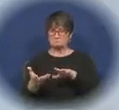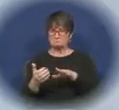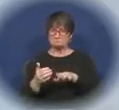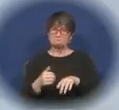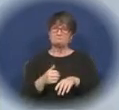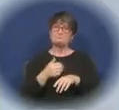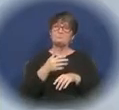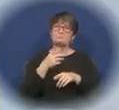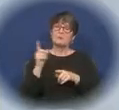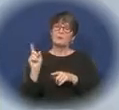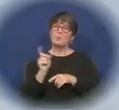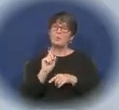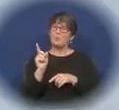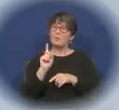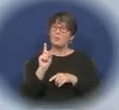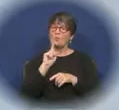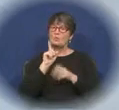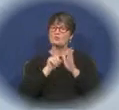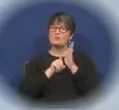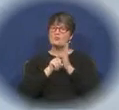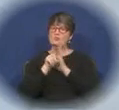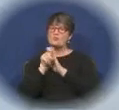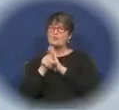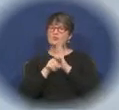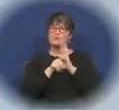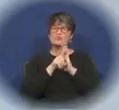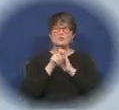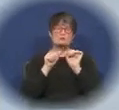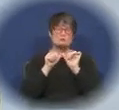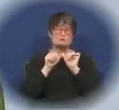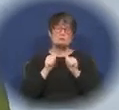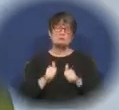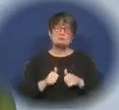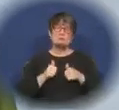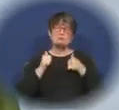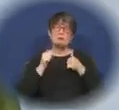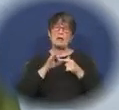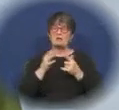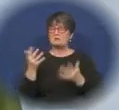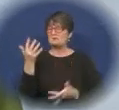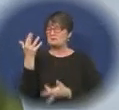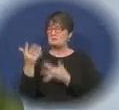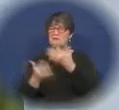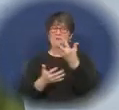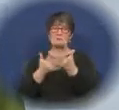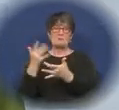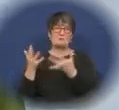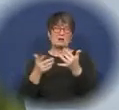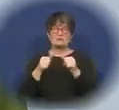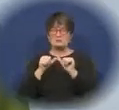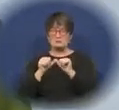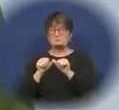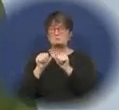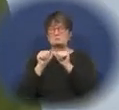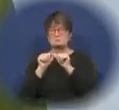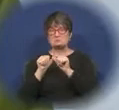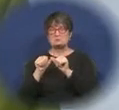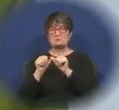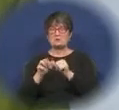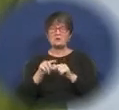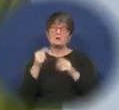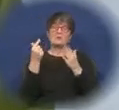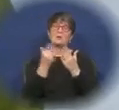Gehenna, where their worms does not die and the fire is not quenched."